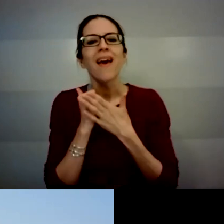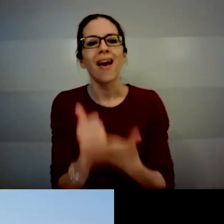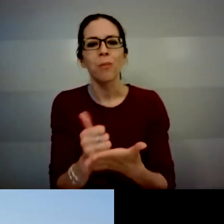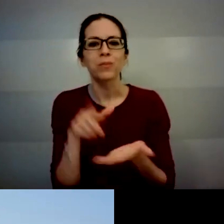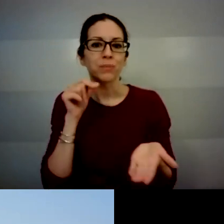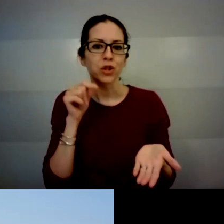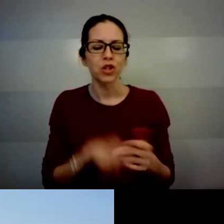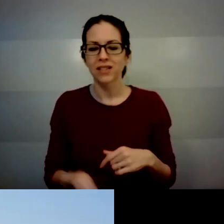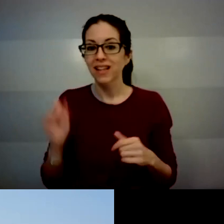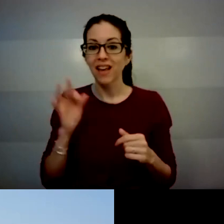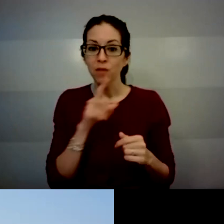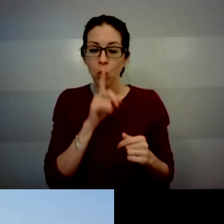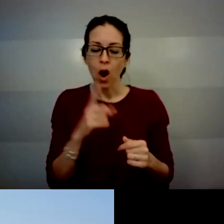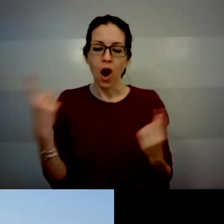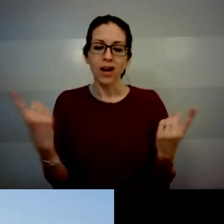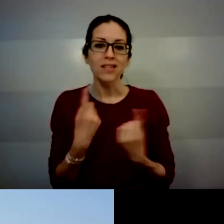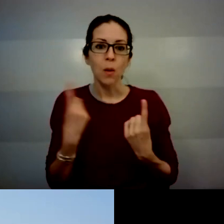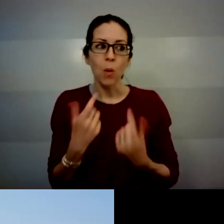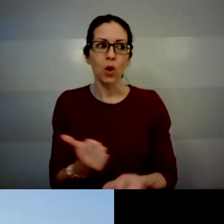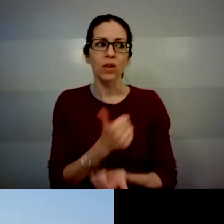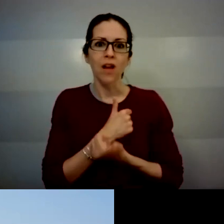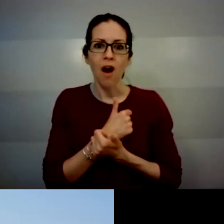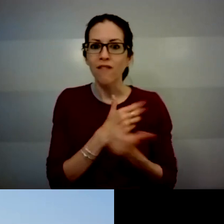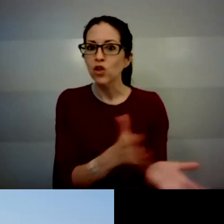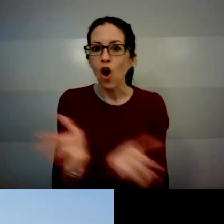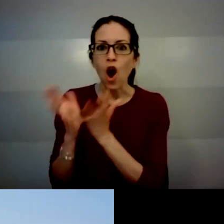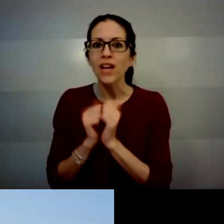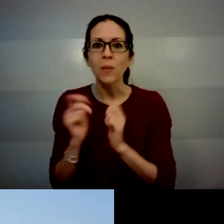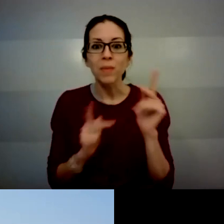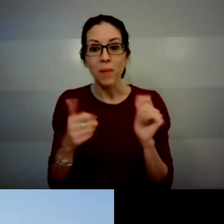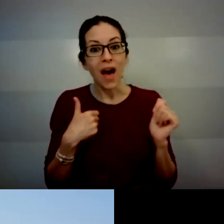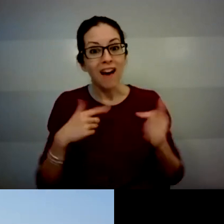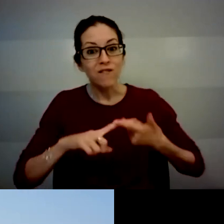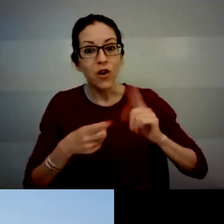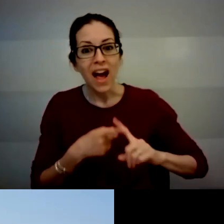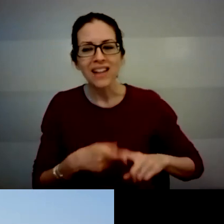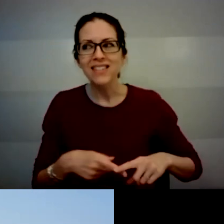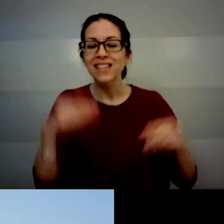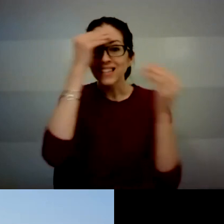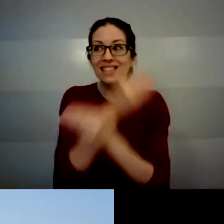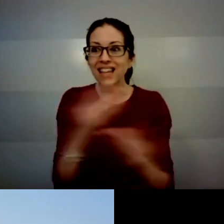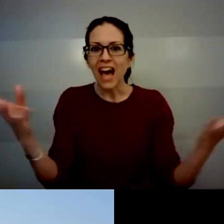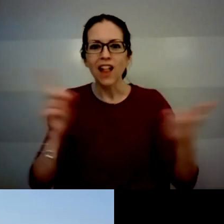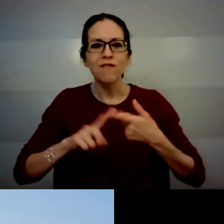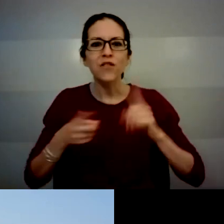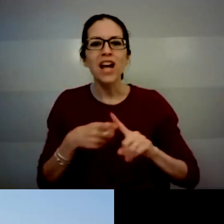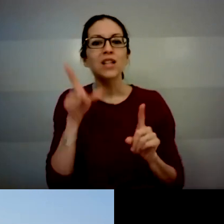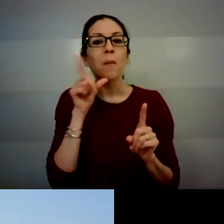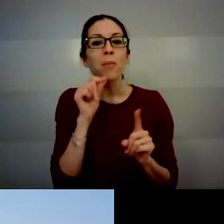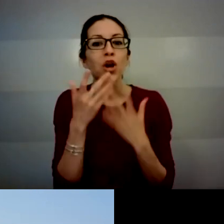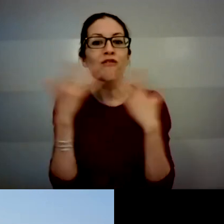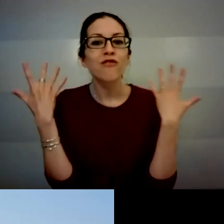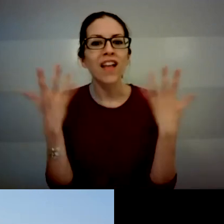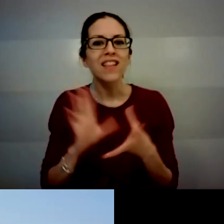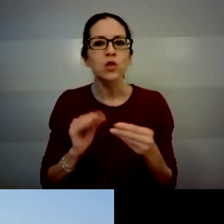you're somebody that loves talking to people, if you have a lot of friends, tell your friends bird-friendly stories. Tell them about how their